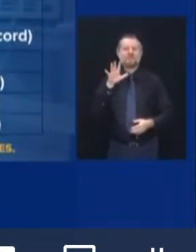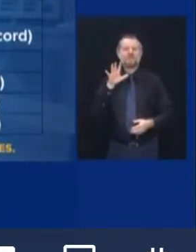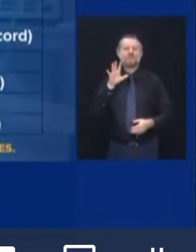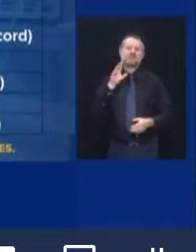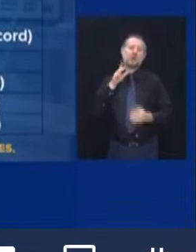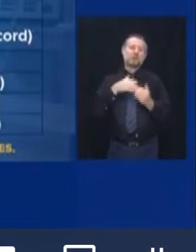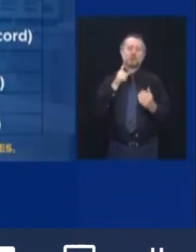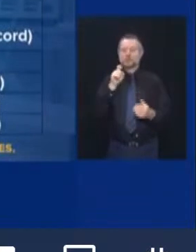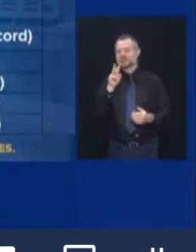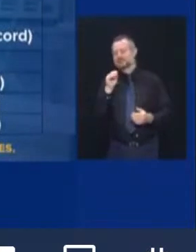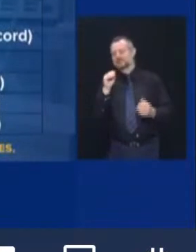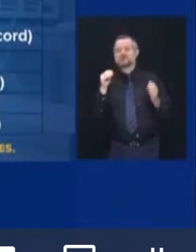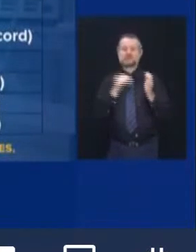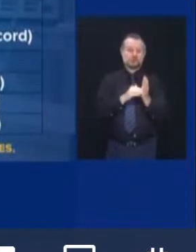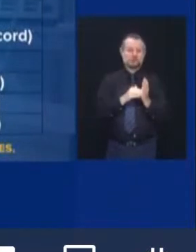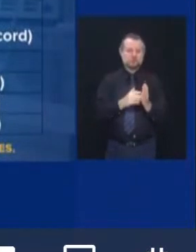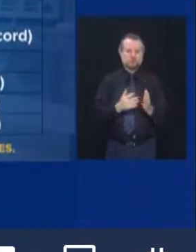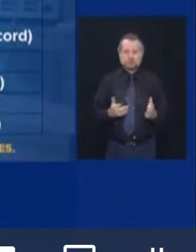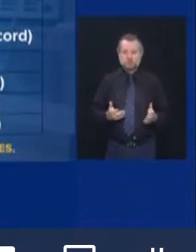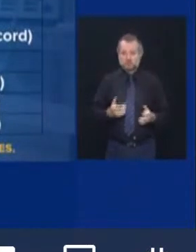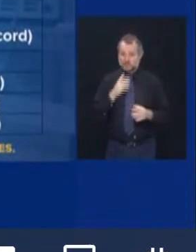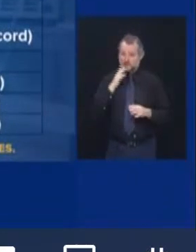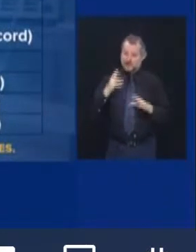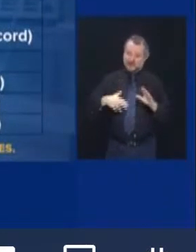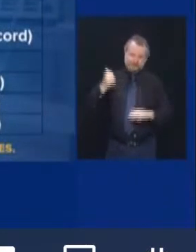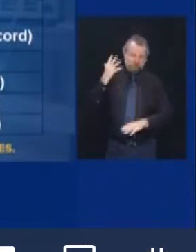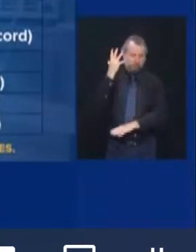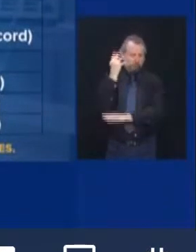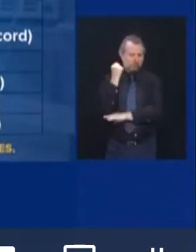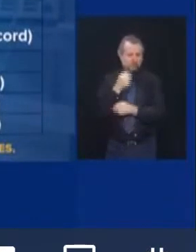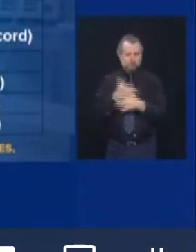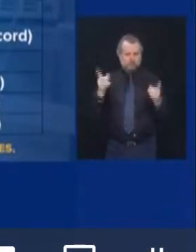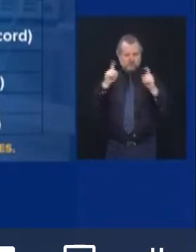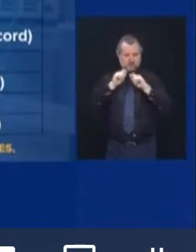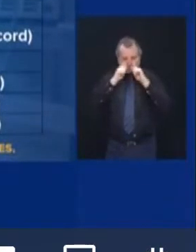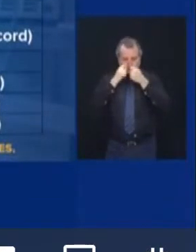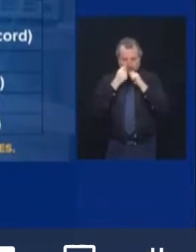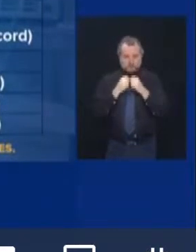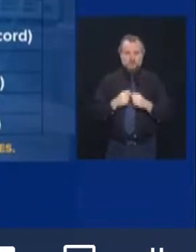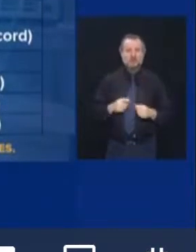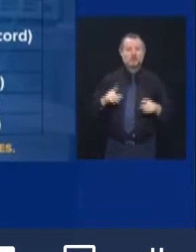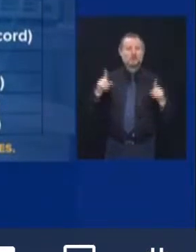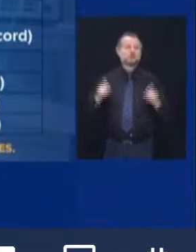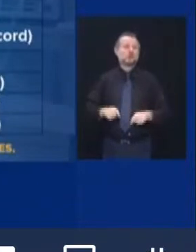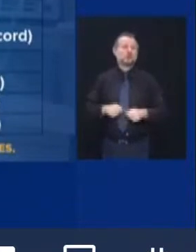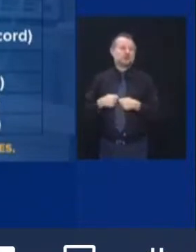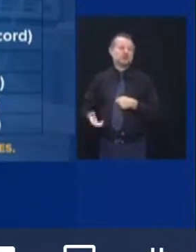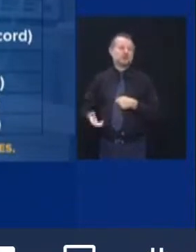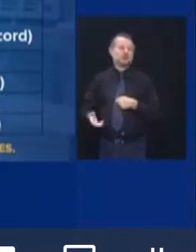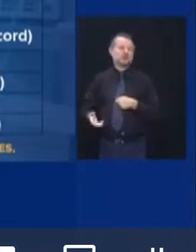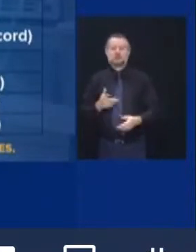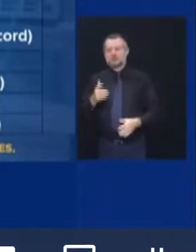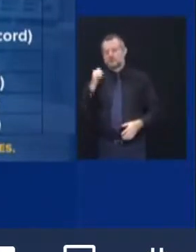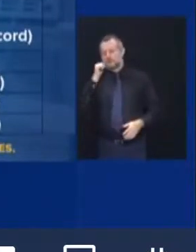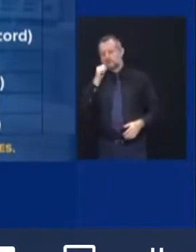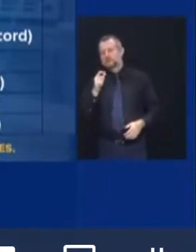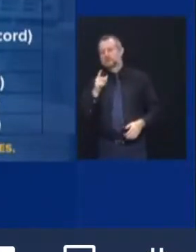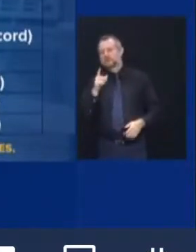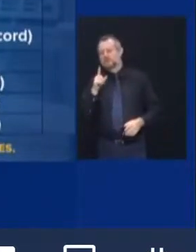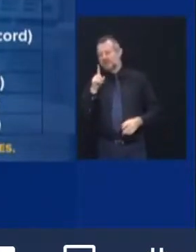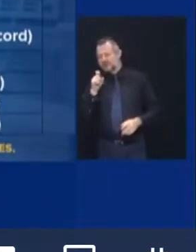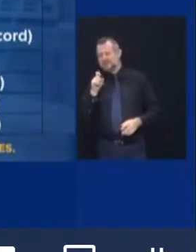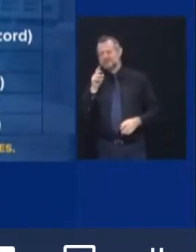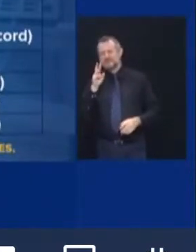which is the highest level of tests we've ever done. When you're doing that level of tests, think about that, 160,000 tests